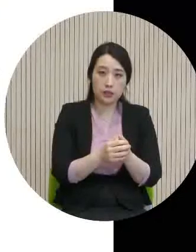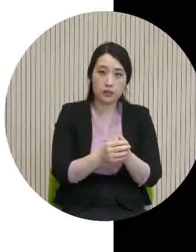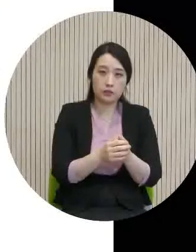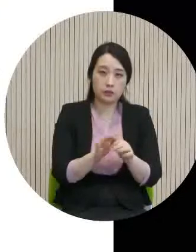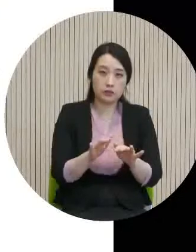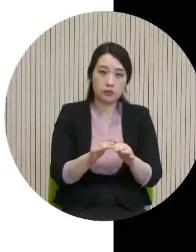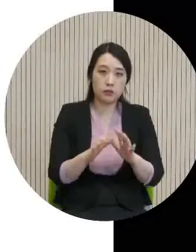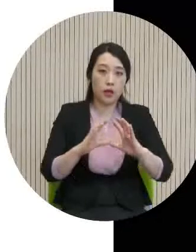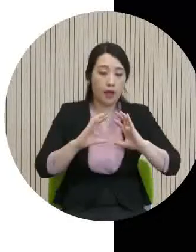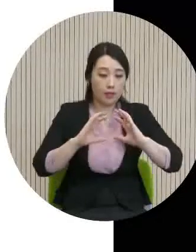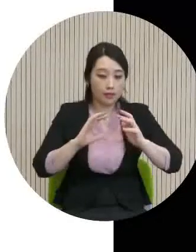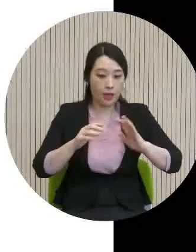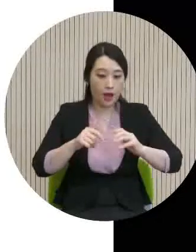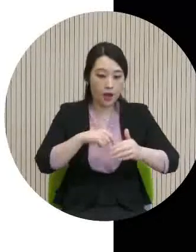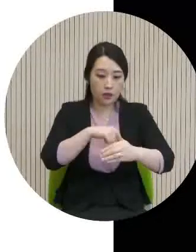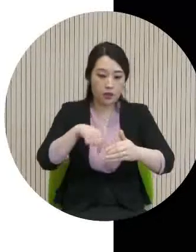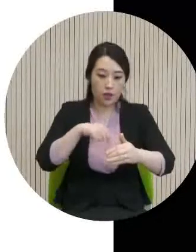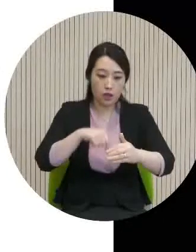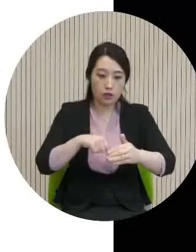country.